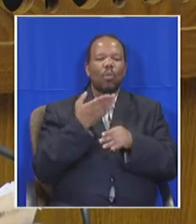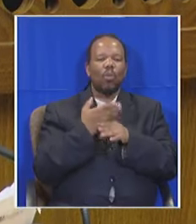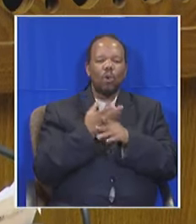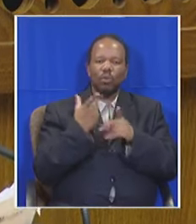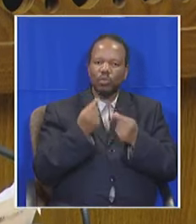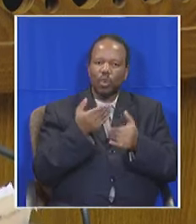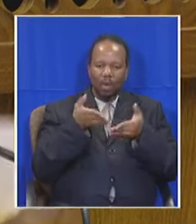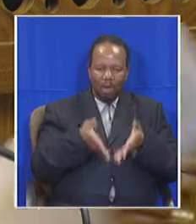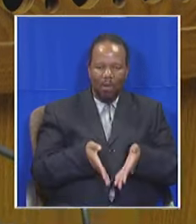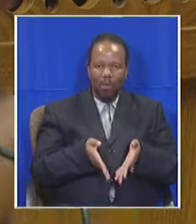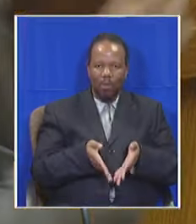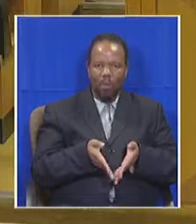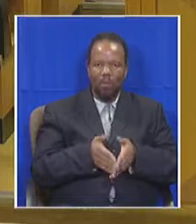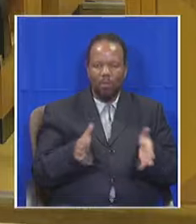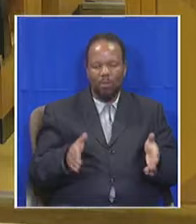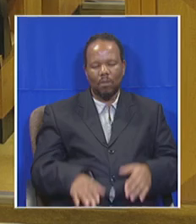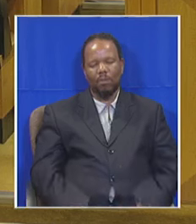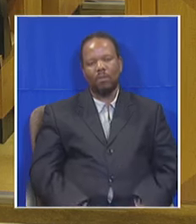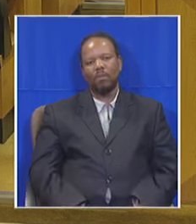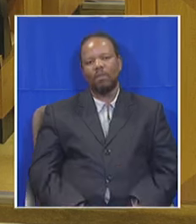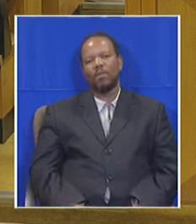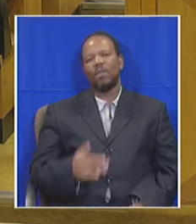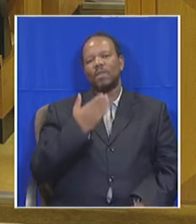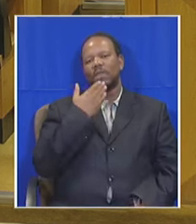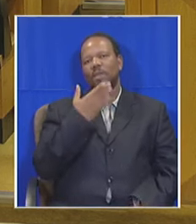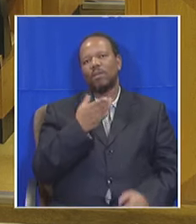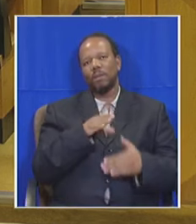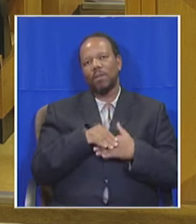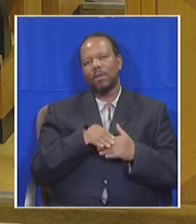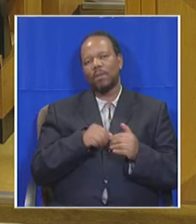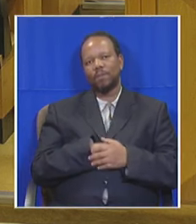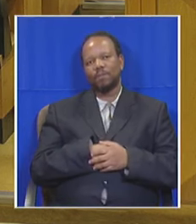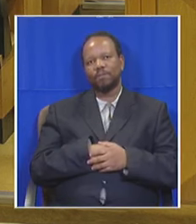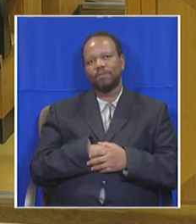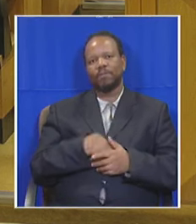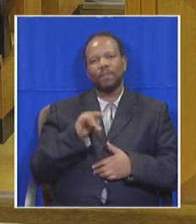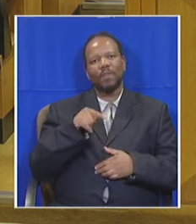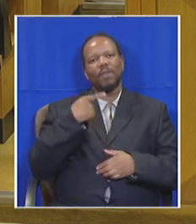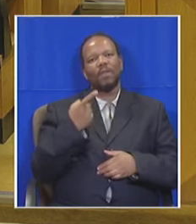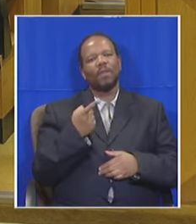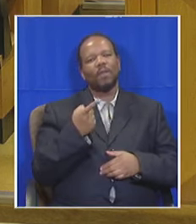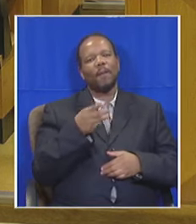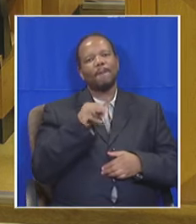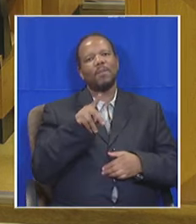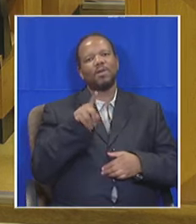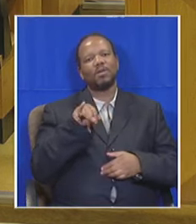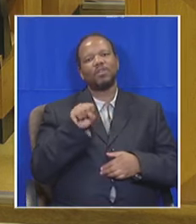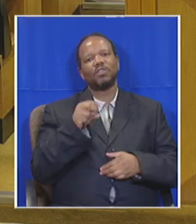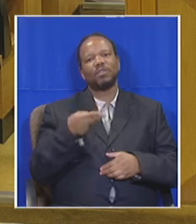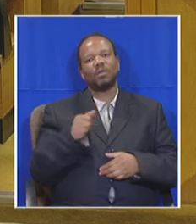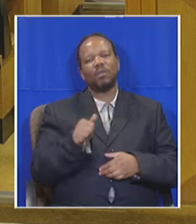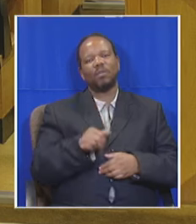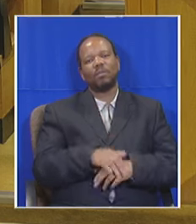must be done now. Thank you, Honourable Member. The next speaker is the Honourable Madisha.